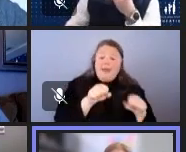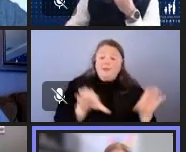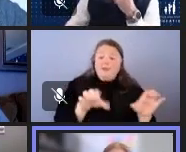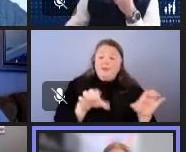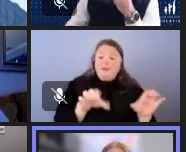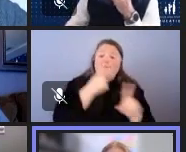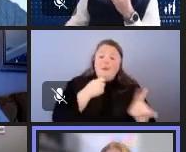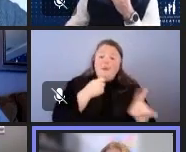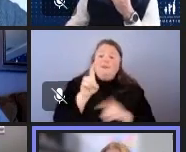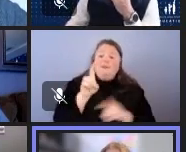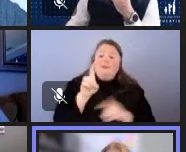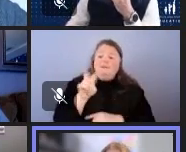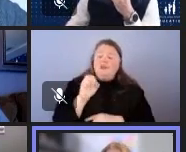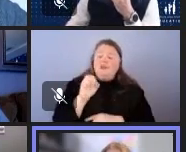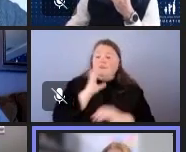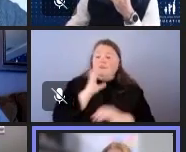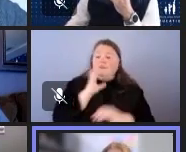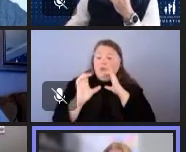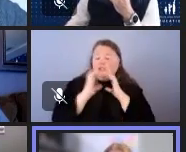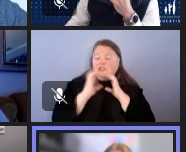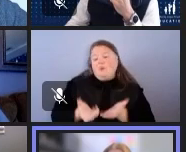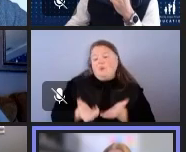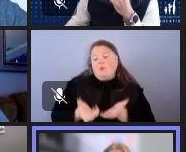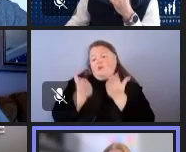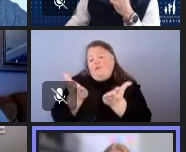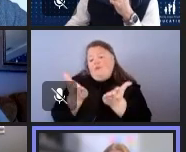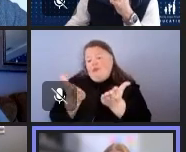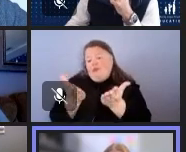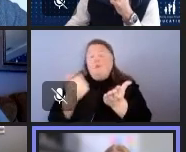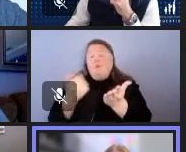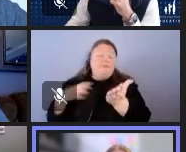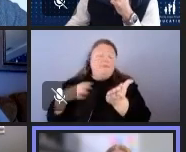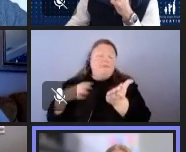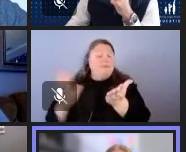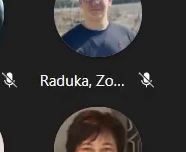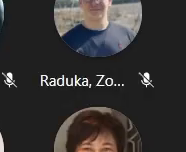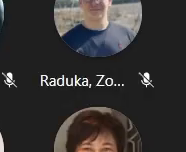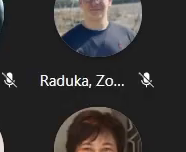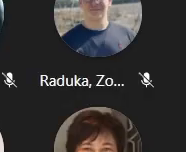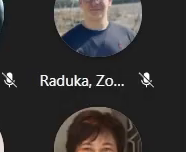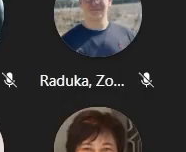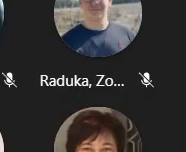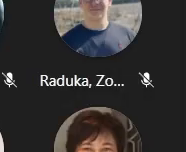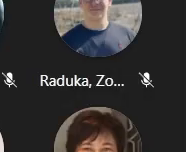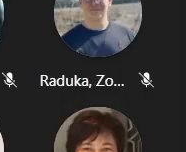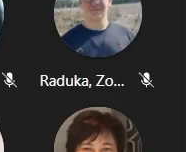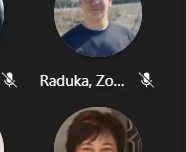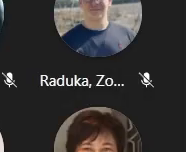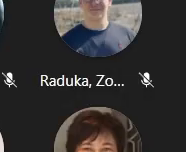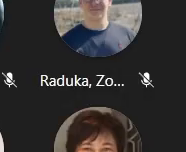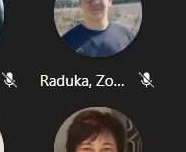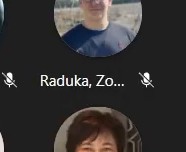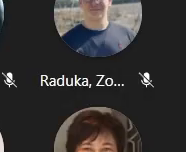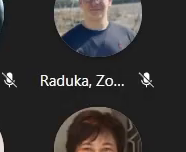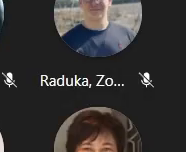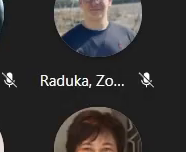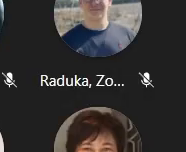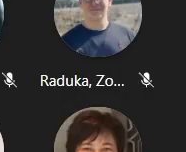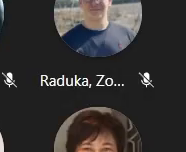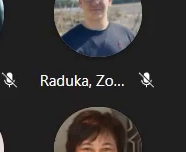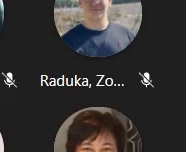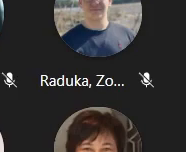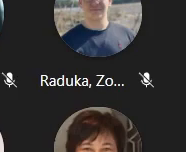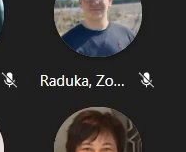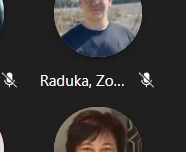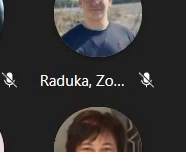Communications, I just want to put this offer out there. We've done this offer before about if you ever want to